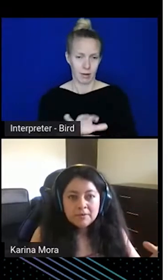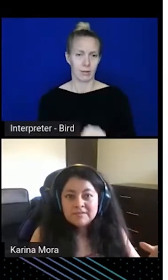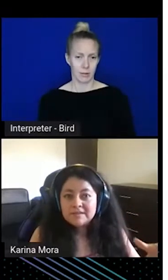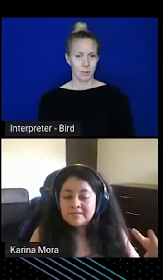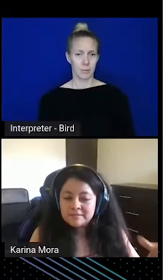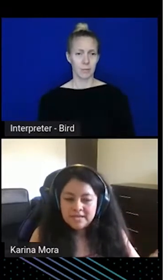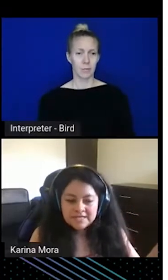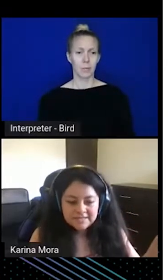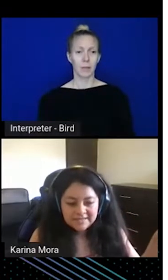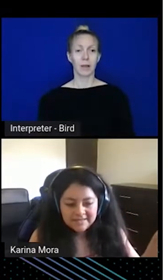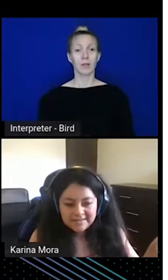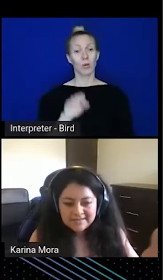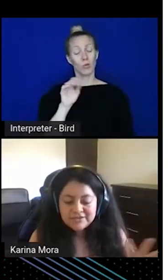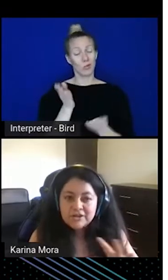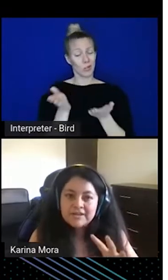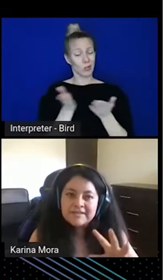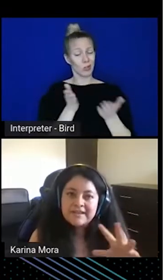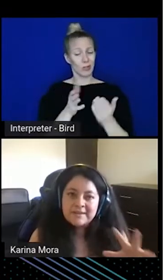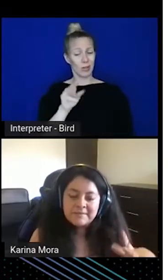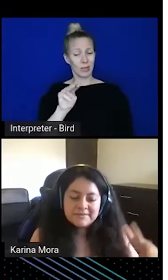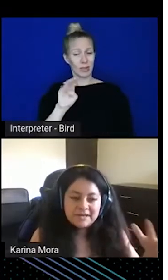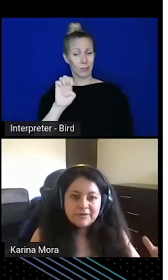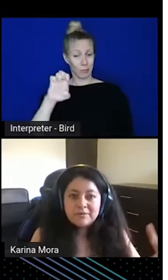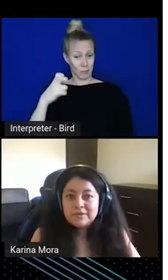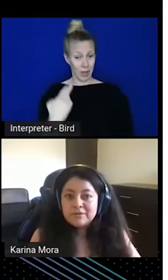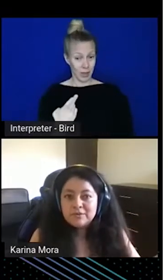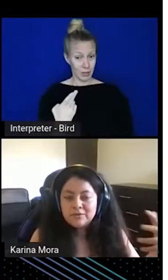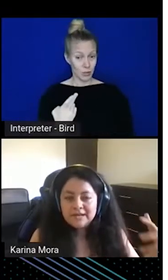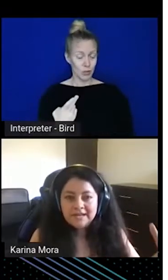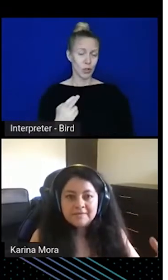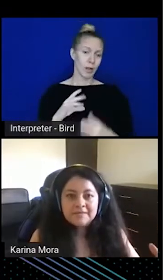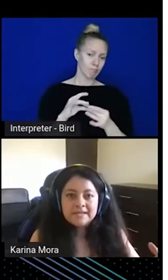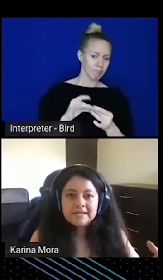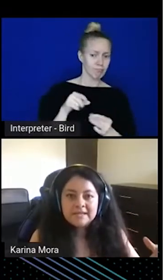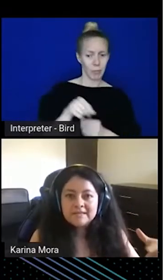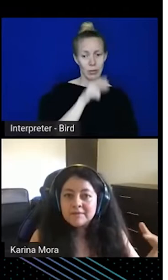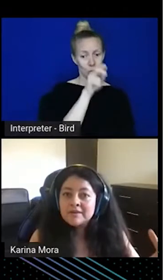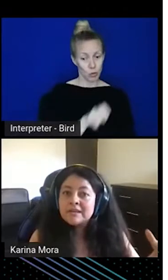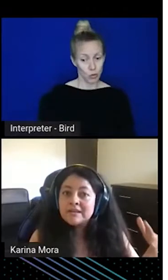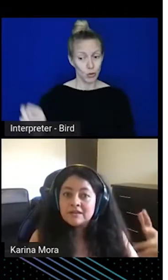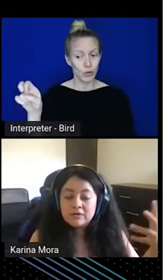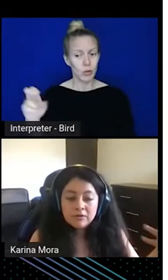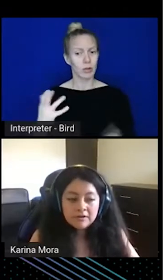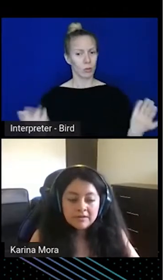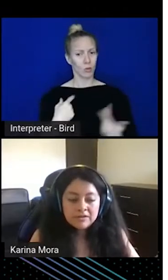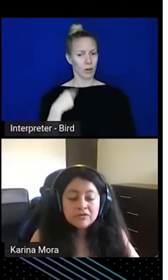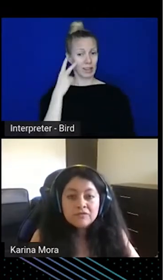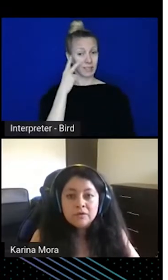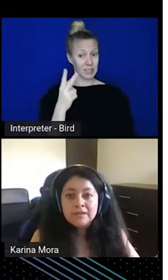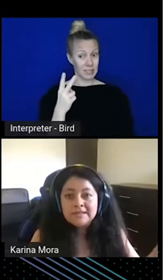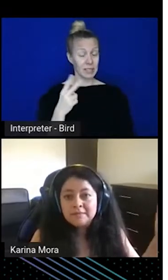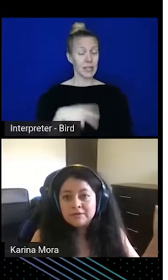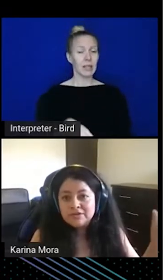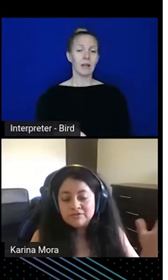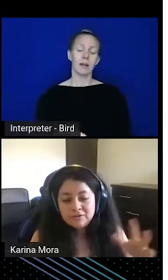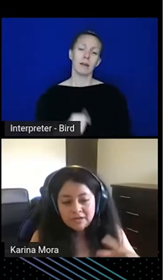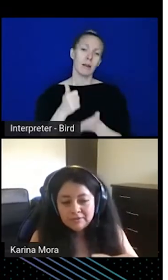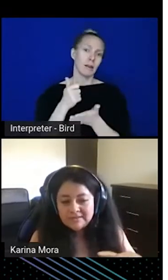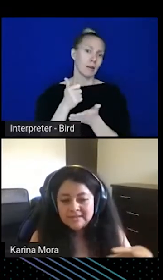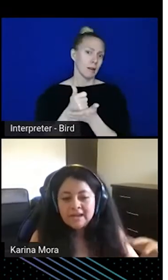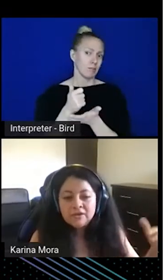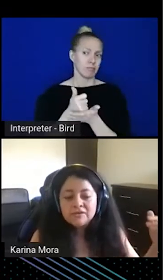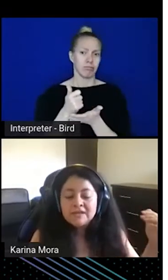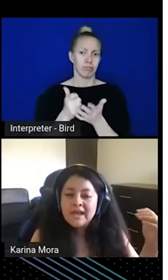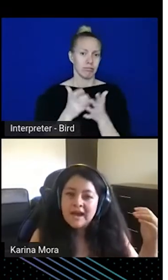Talking about service mesh, and in this journey that I'm sharing with you what I have seen, it's very useful in the migration to